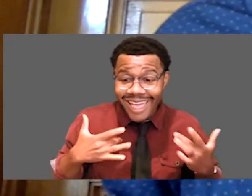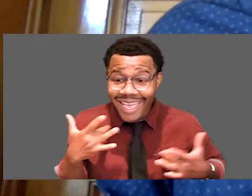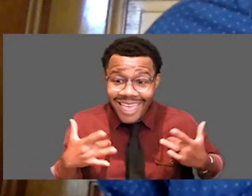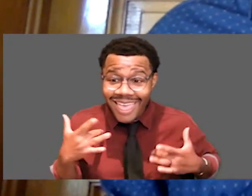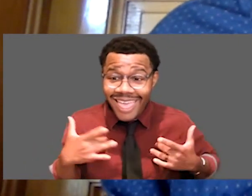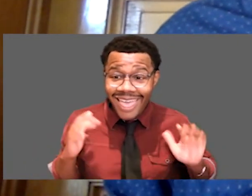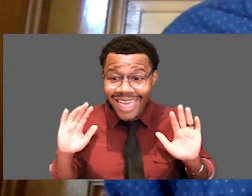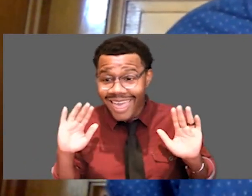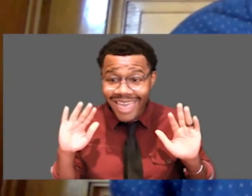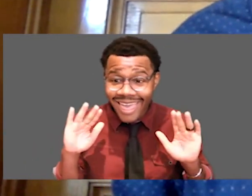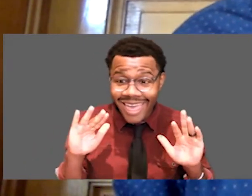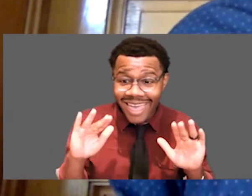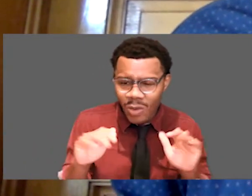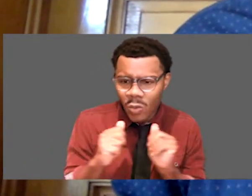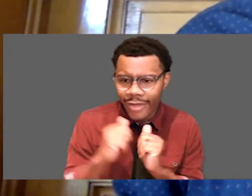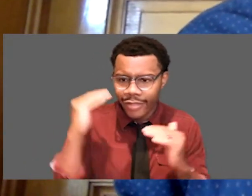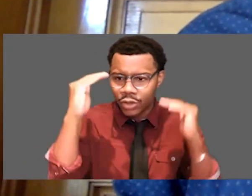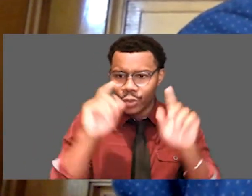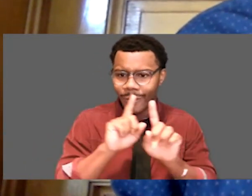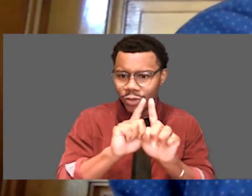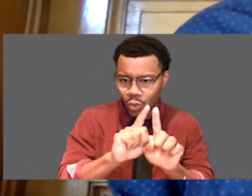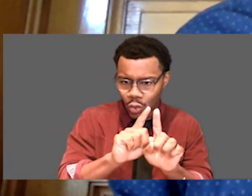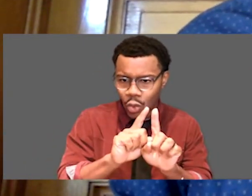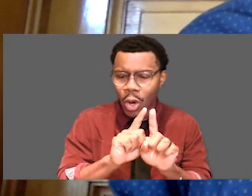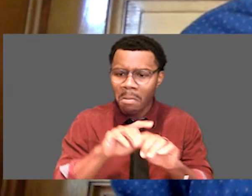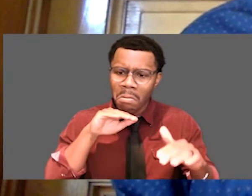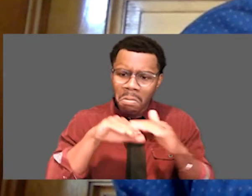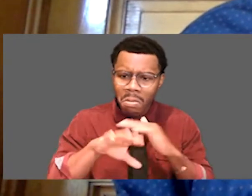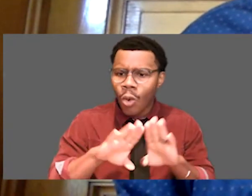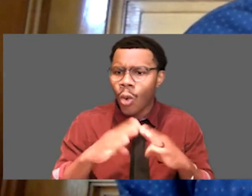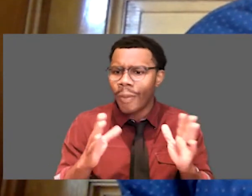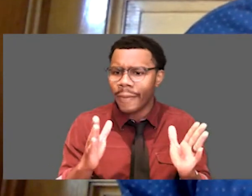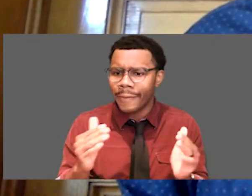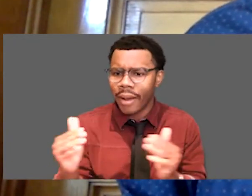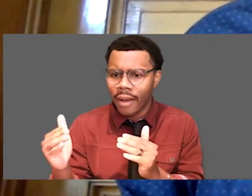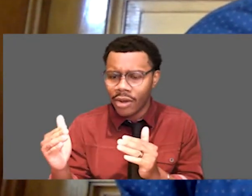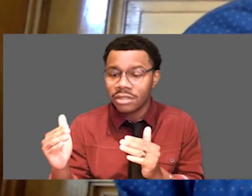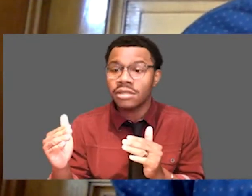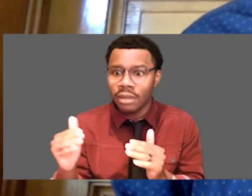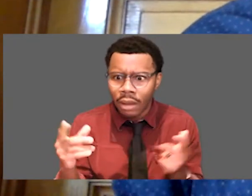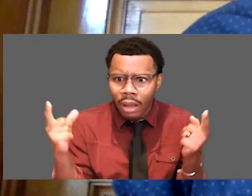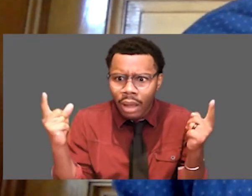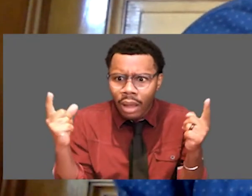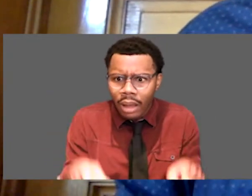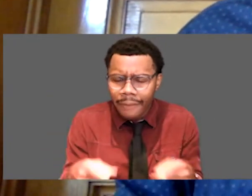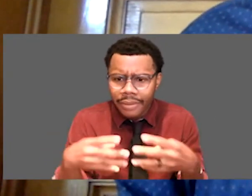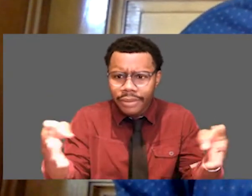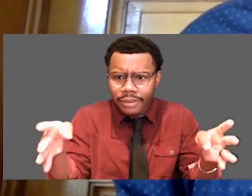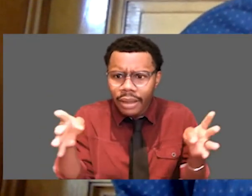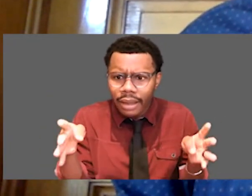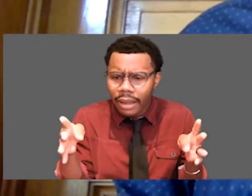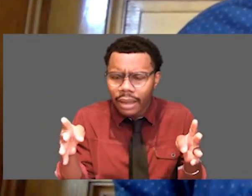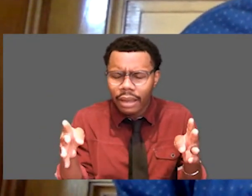mentors, who straight away opened the boxes. Suddenly, the cage bloomed with large,